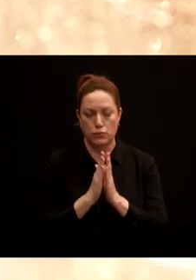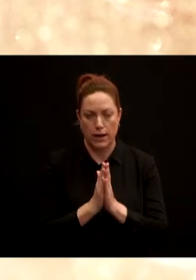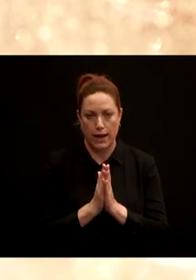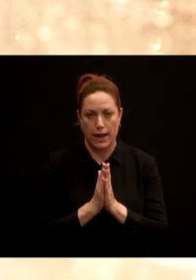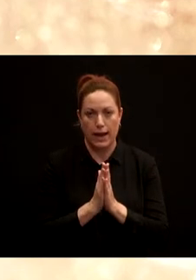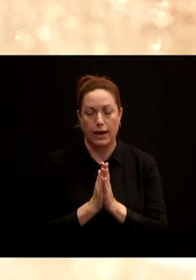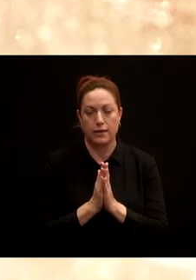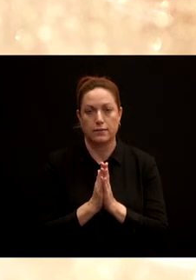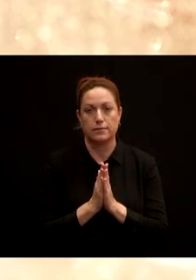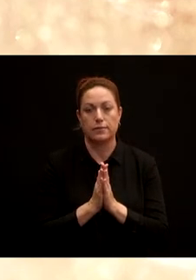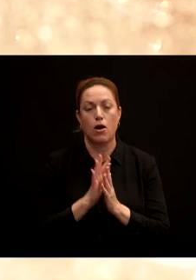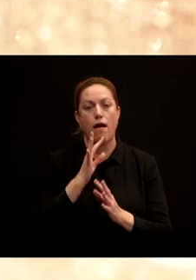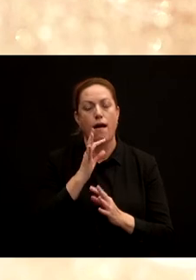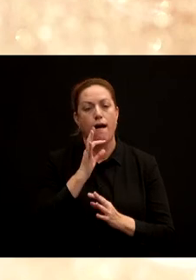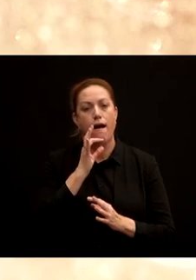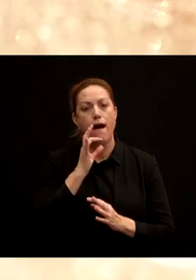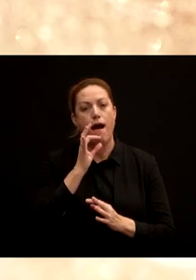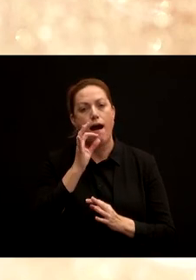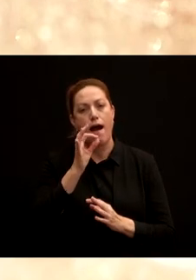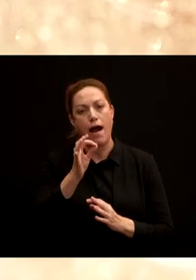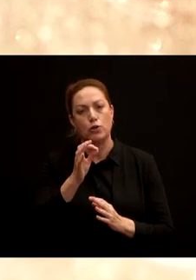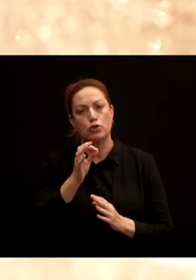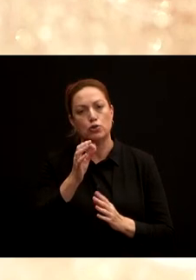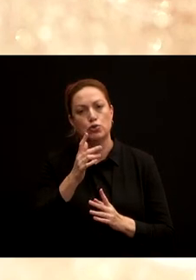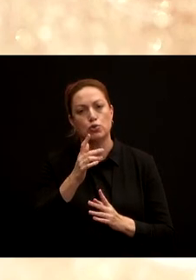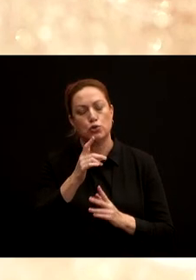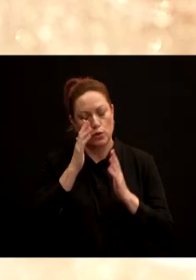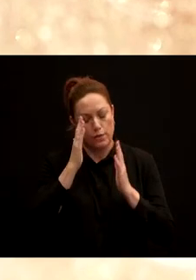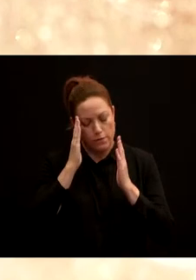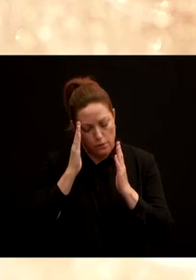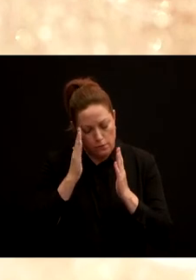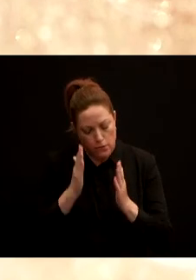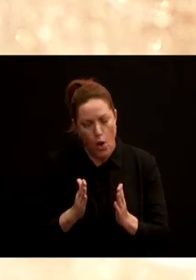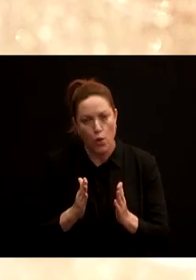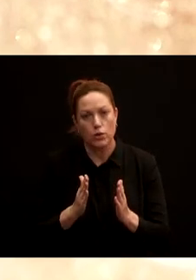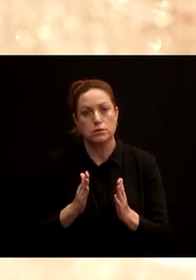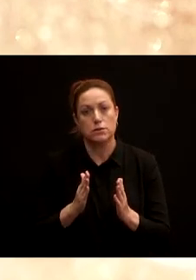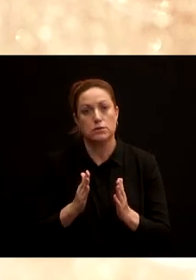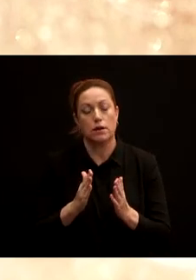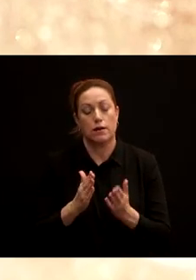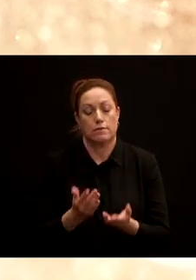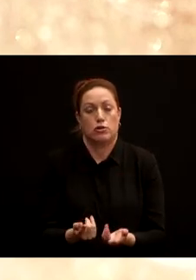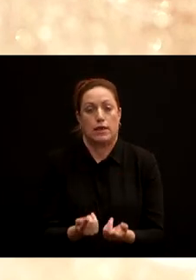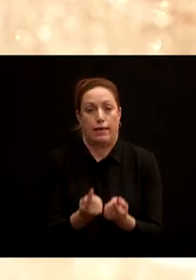and focus on your breathing in and your breathing out.